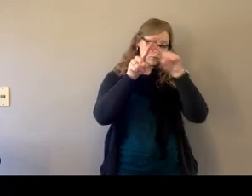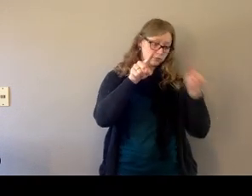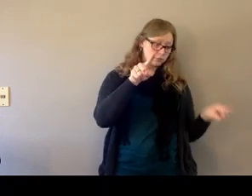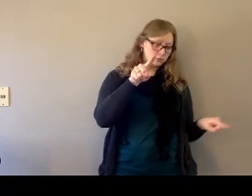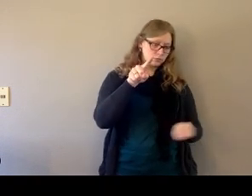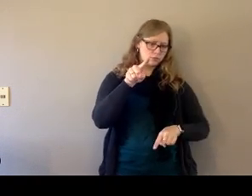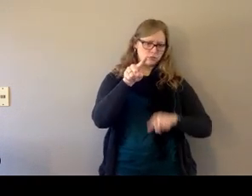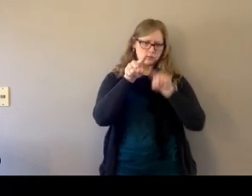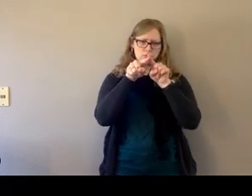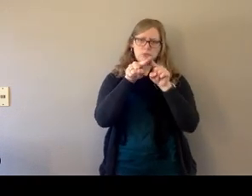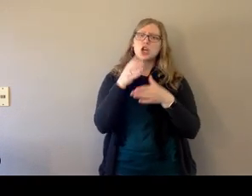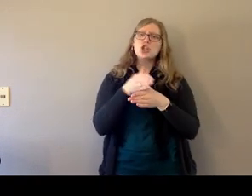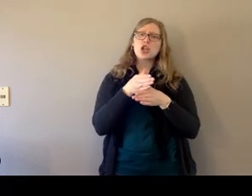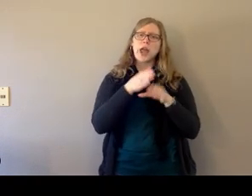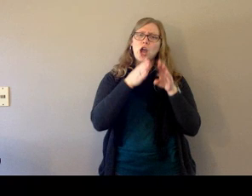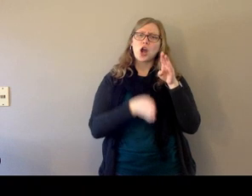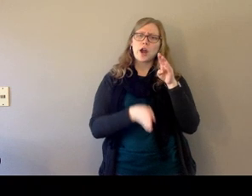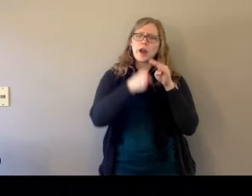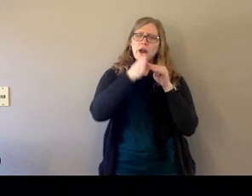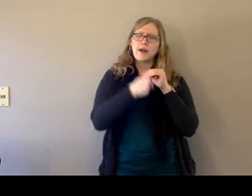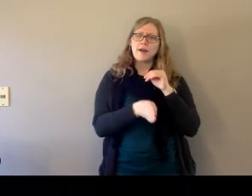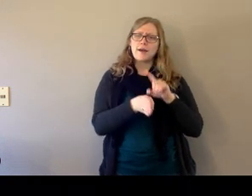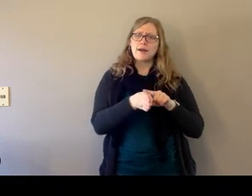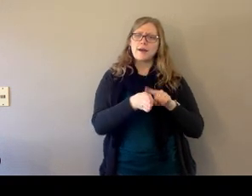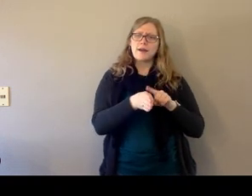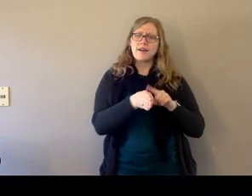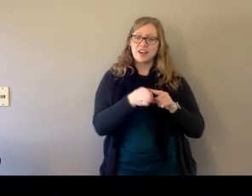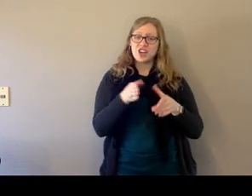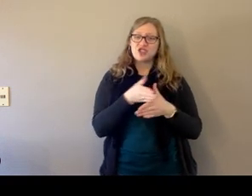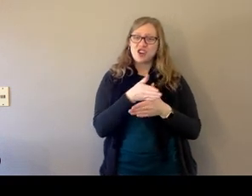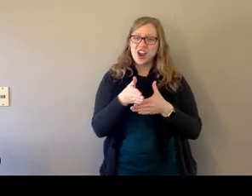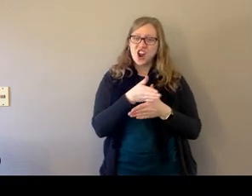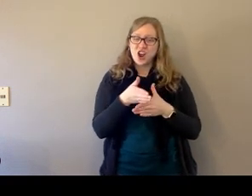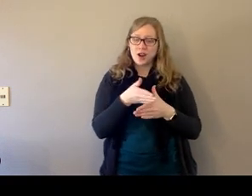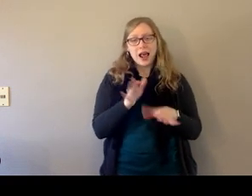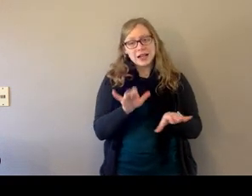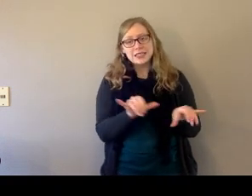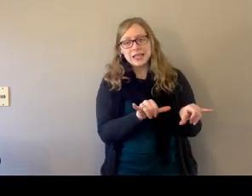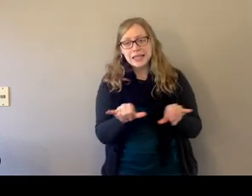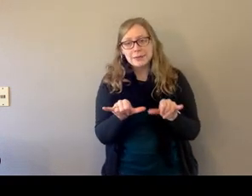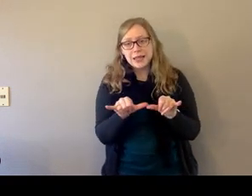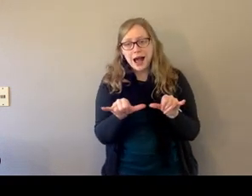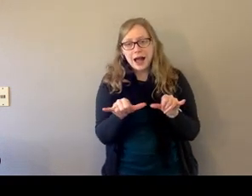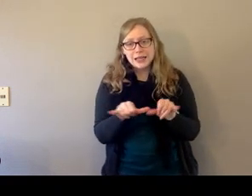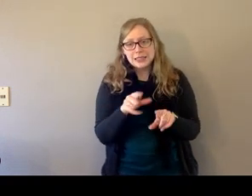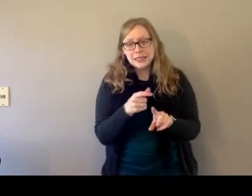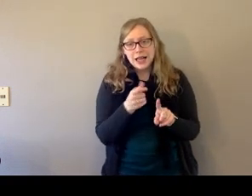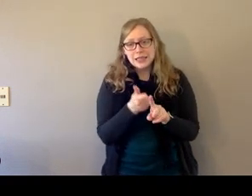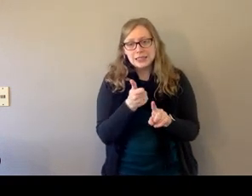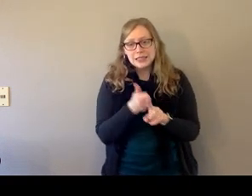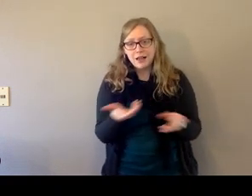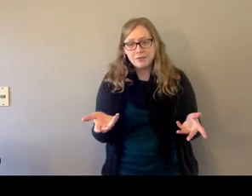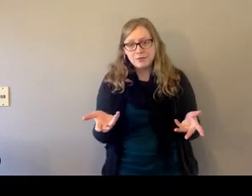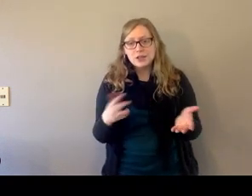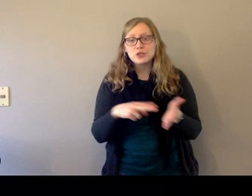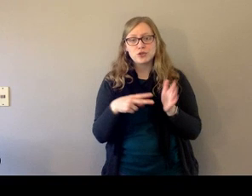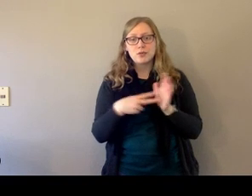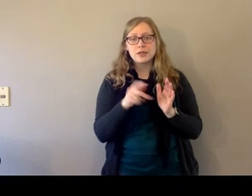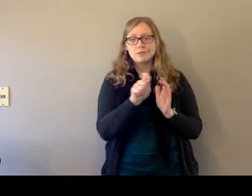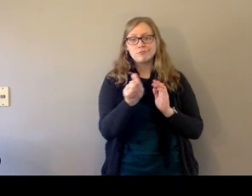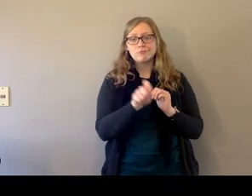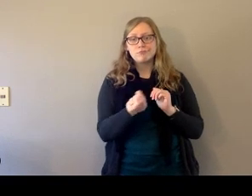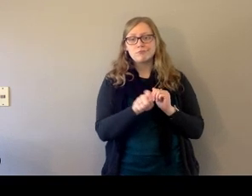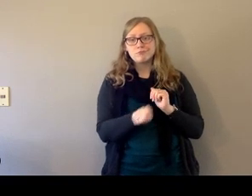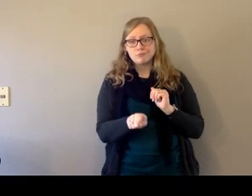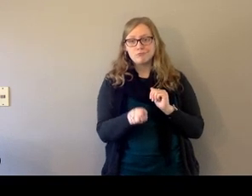in both triangles, and of course it's the same size as itself. So I'm going to put 3 tick marks there. So we know by the